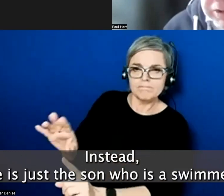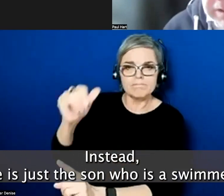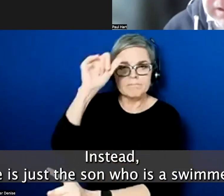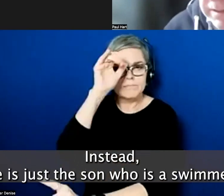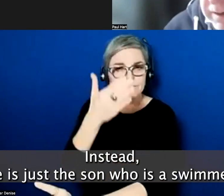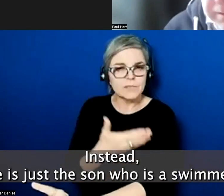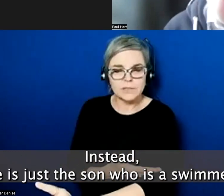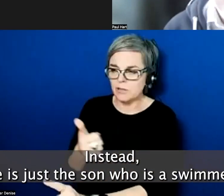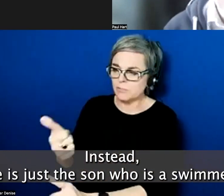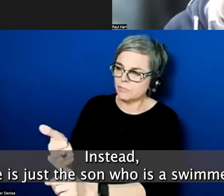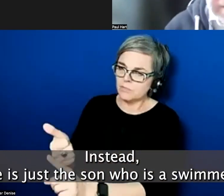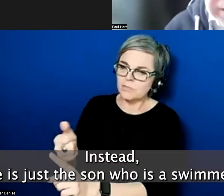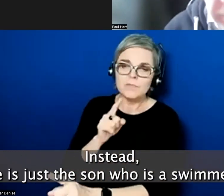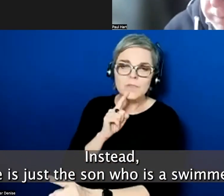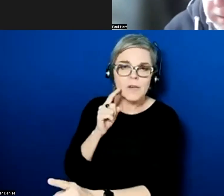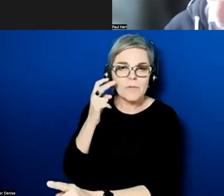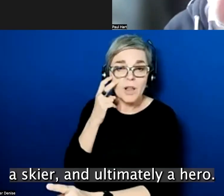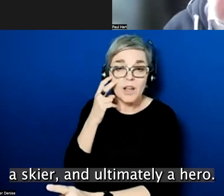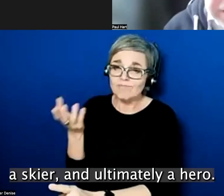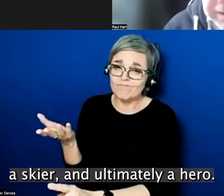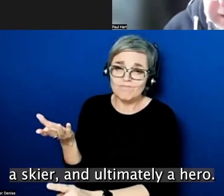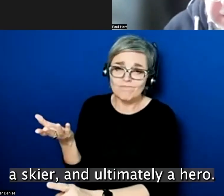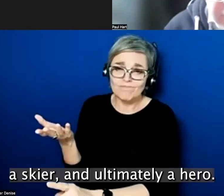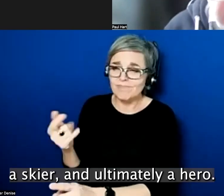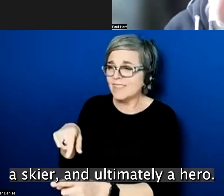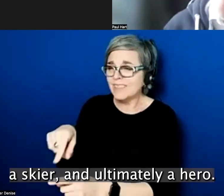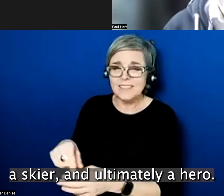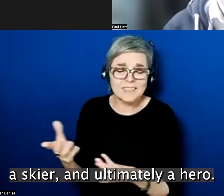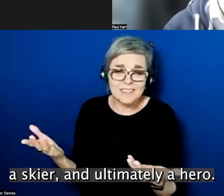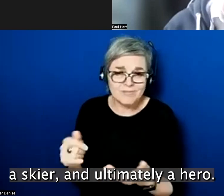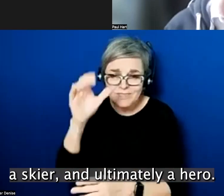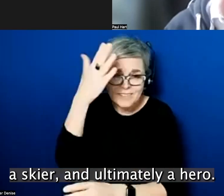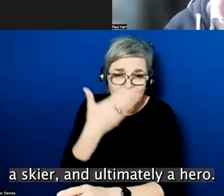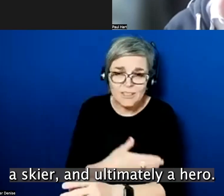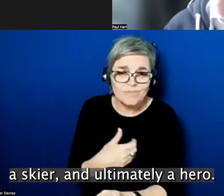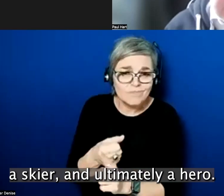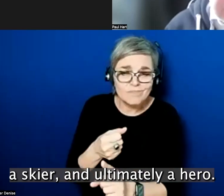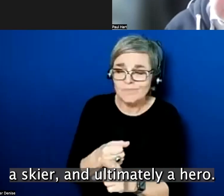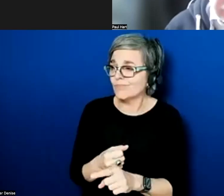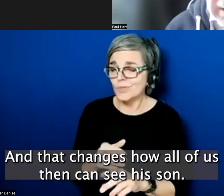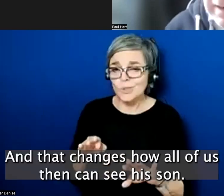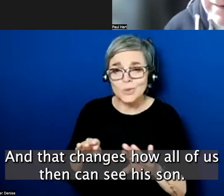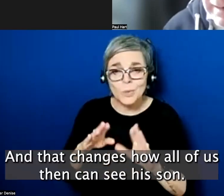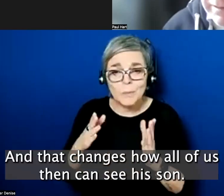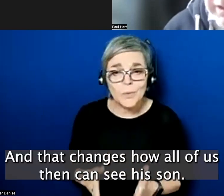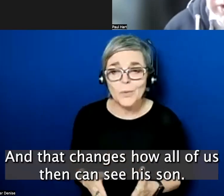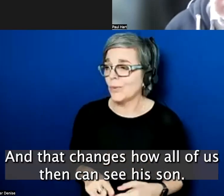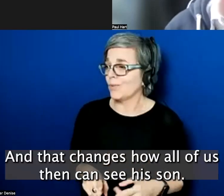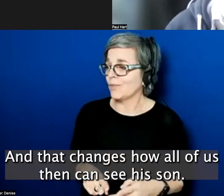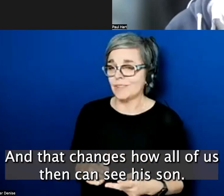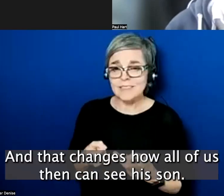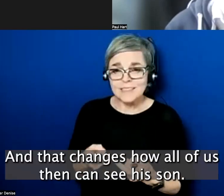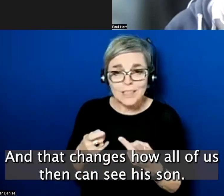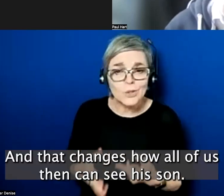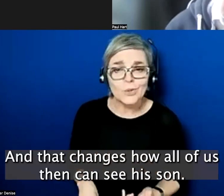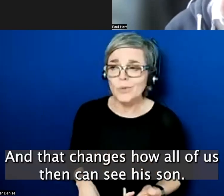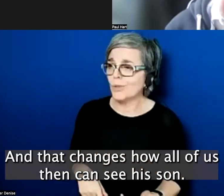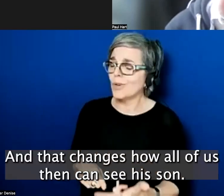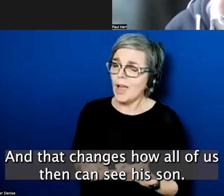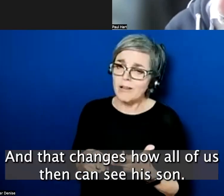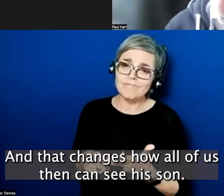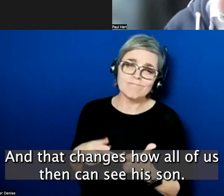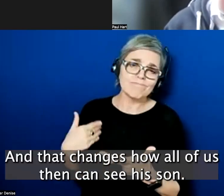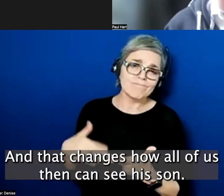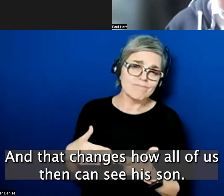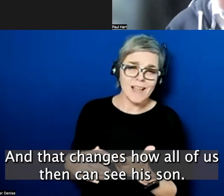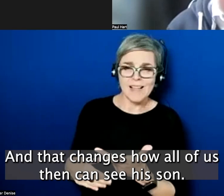is just a son who is a swimmer, a skier, and ultimately a hero. And that changes how all of us then